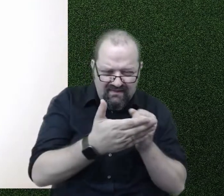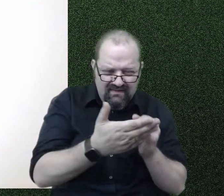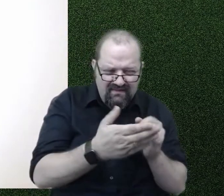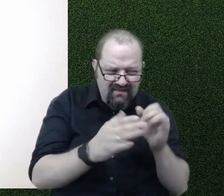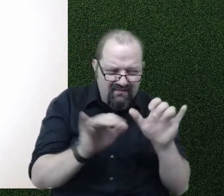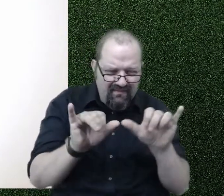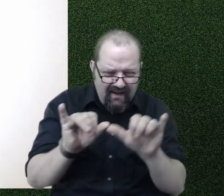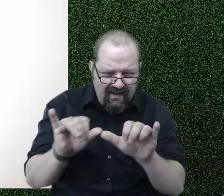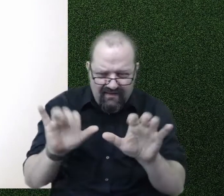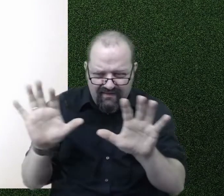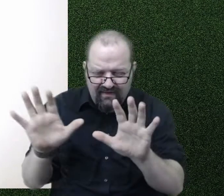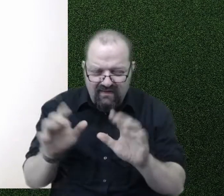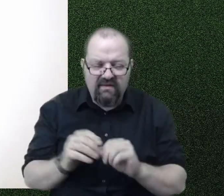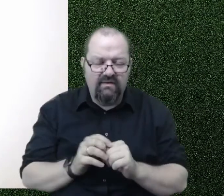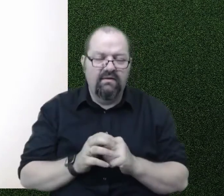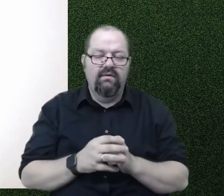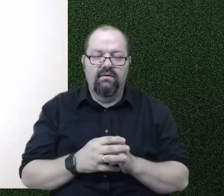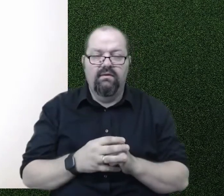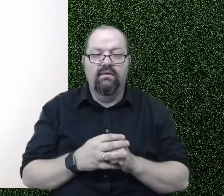clearer.